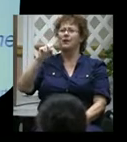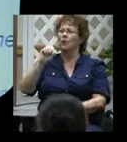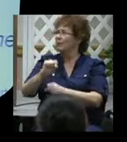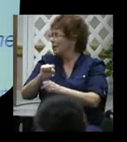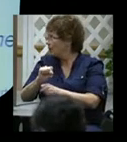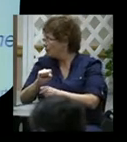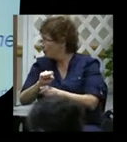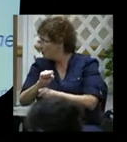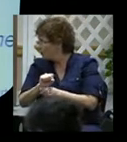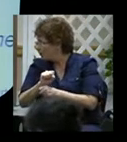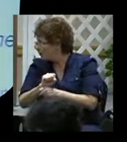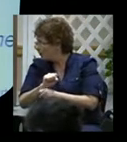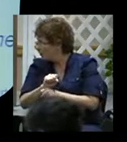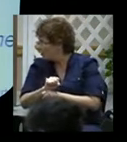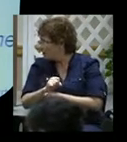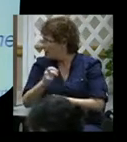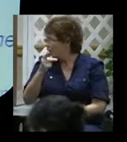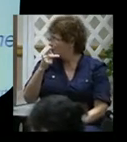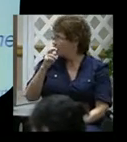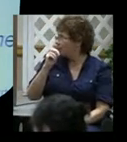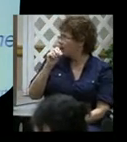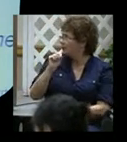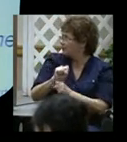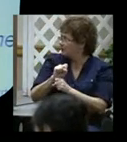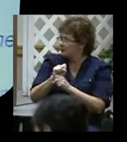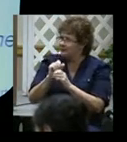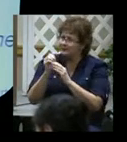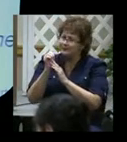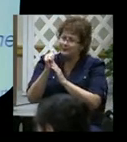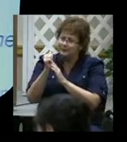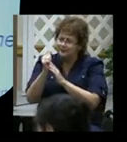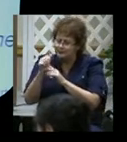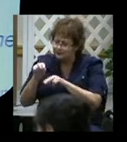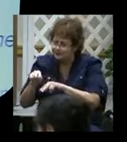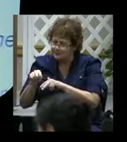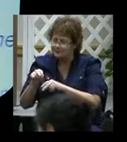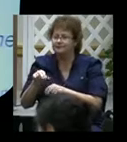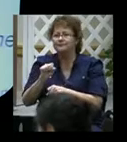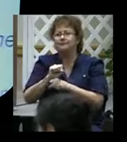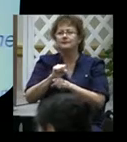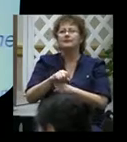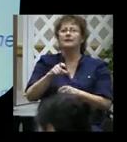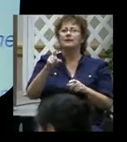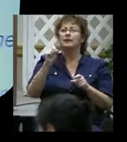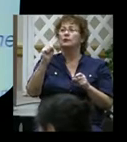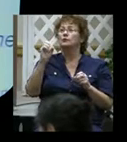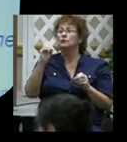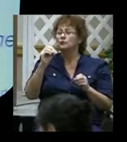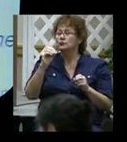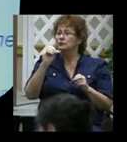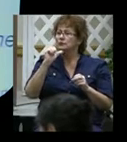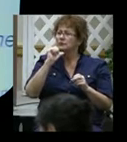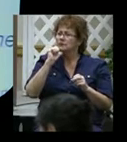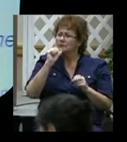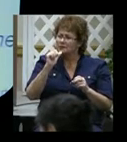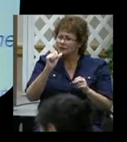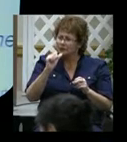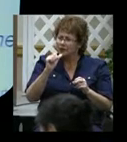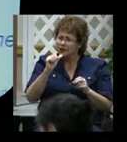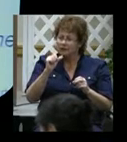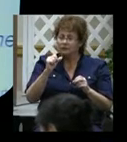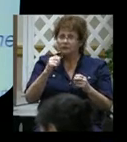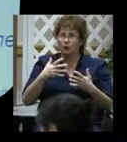that's self-represented, in a guardianship case. They stated that it's not so